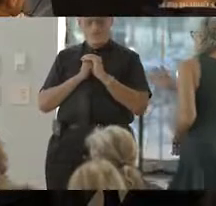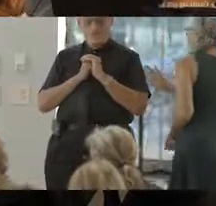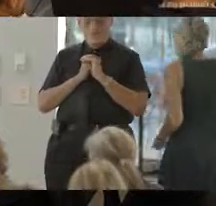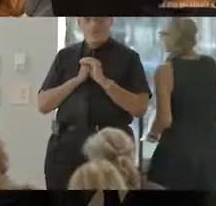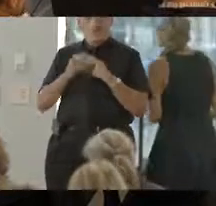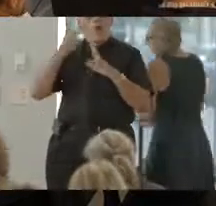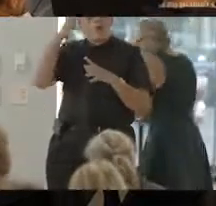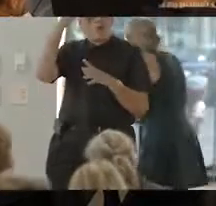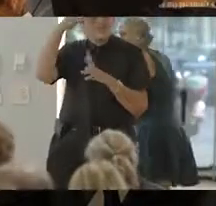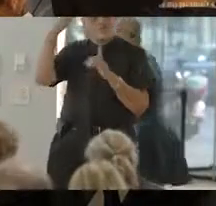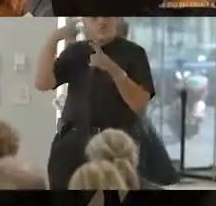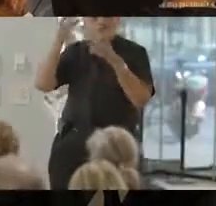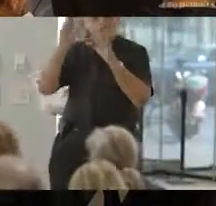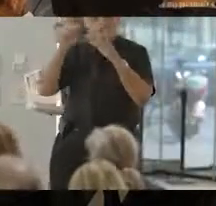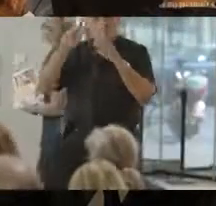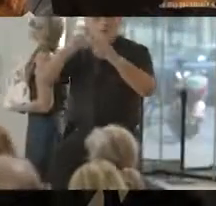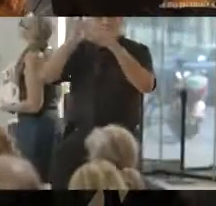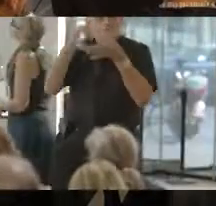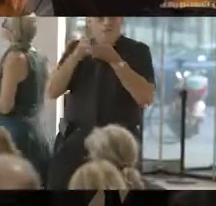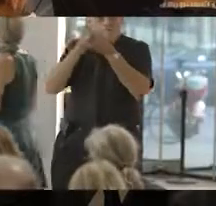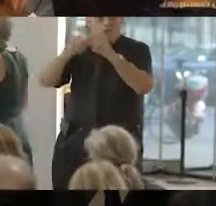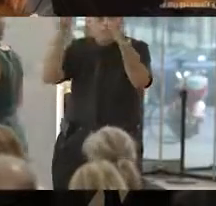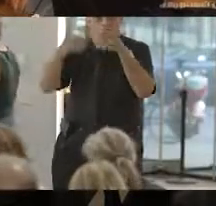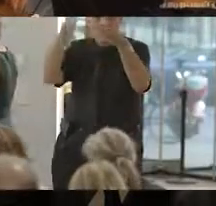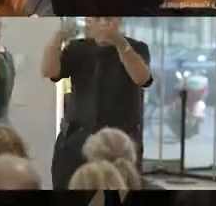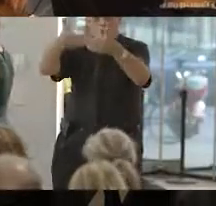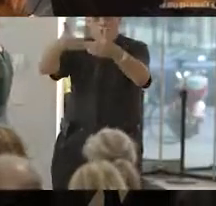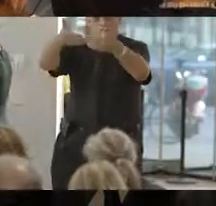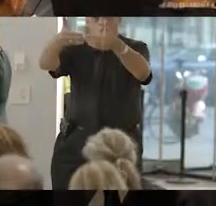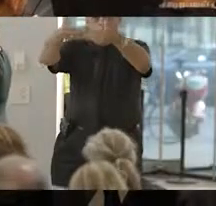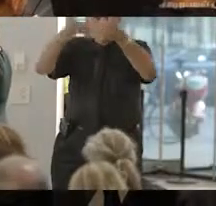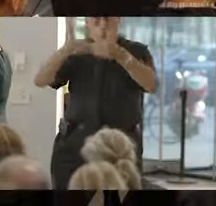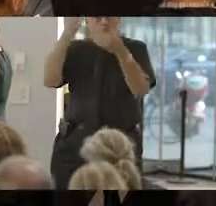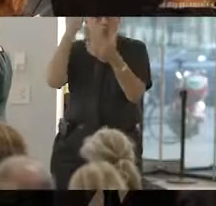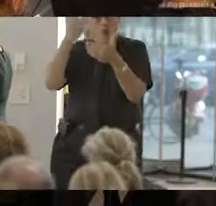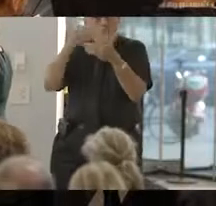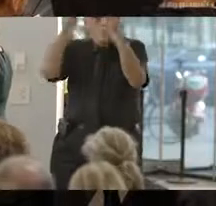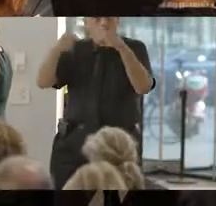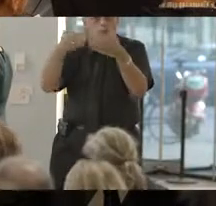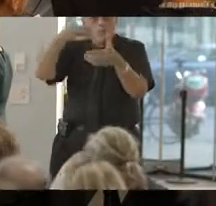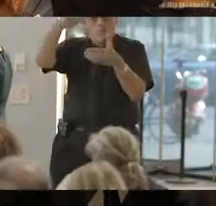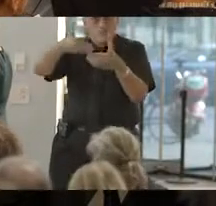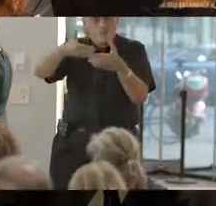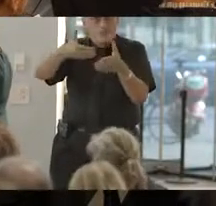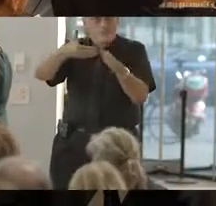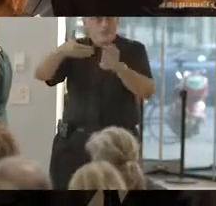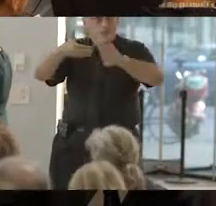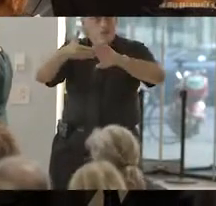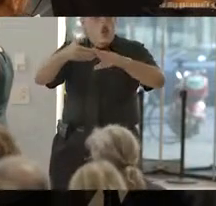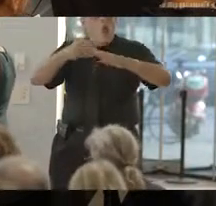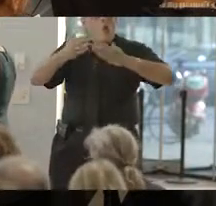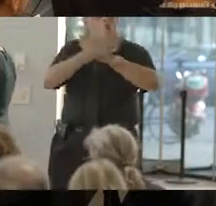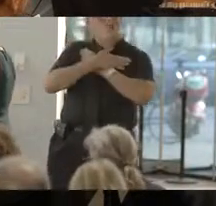So the reason why we have to move the ferry terminal right now is because the ferry terminal sits next to what's called a relieving